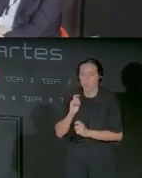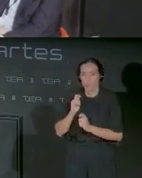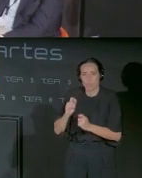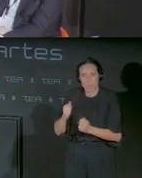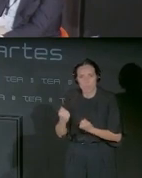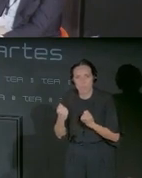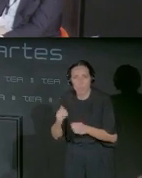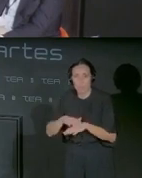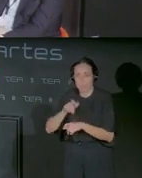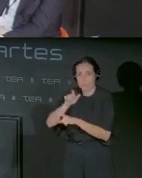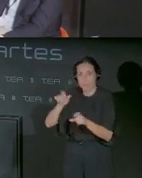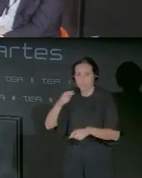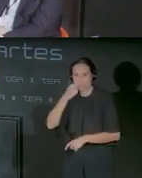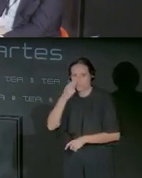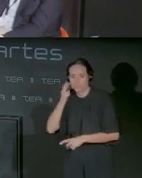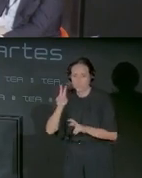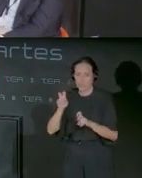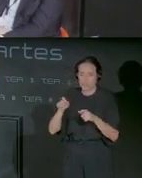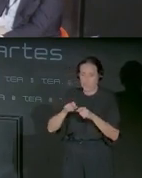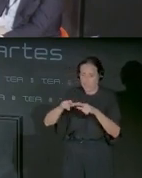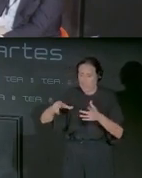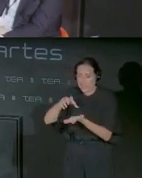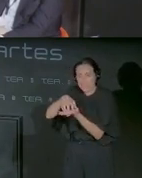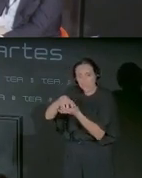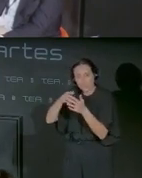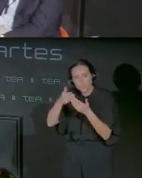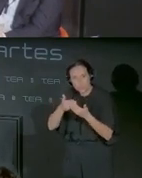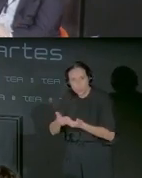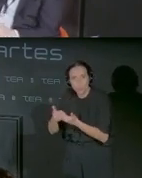so that they can able to help and guide them to the right direction?